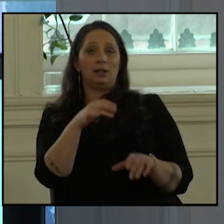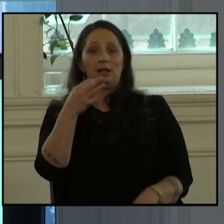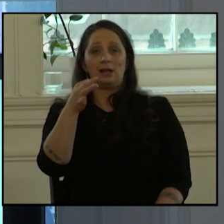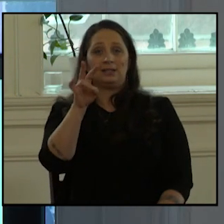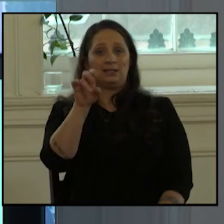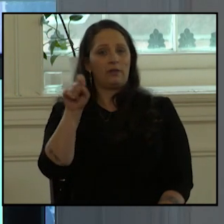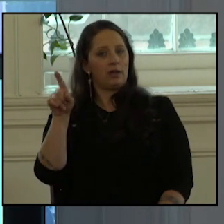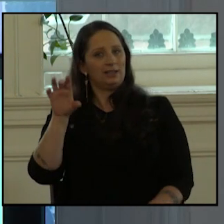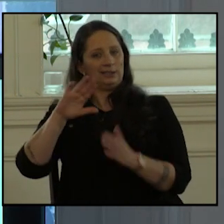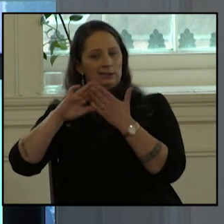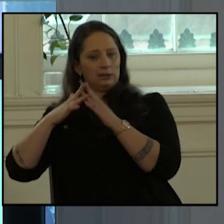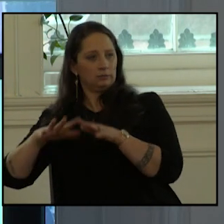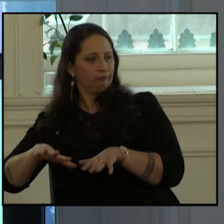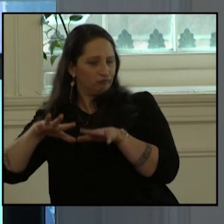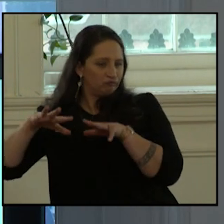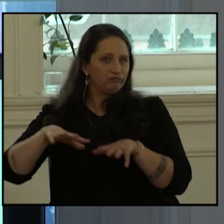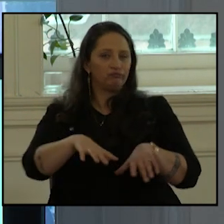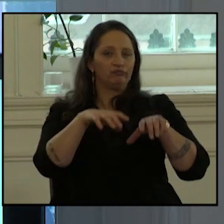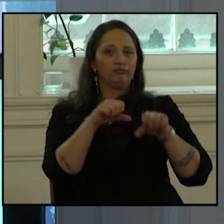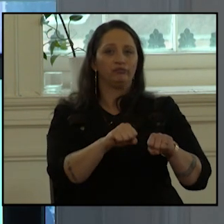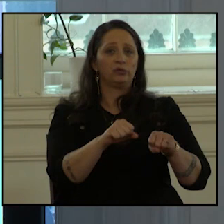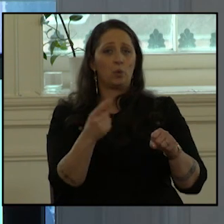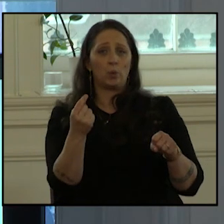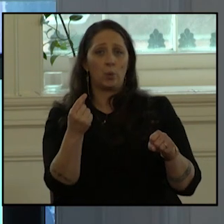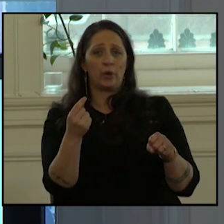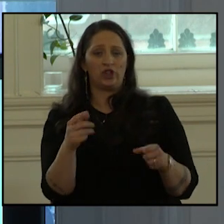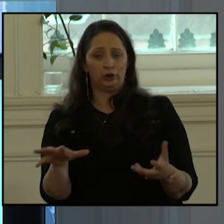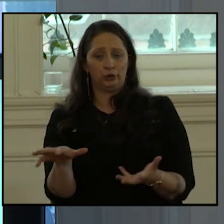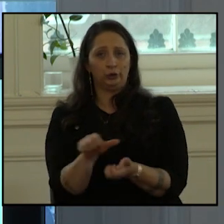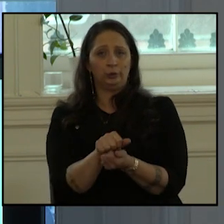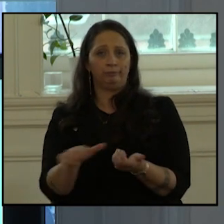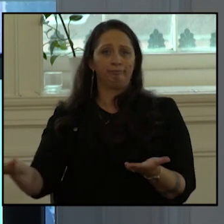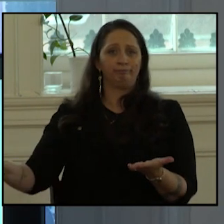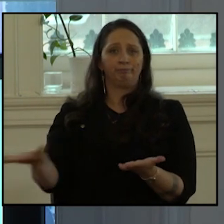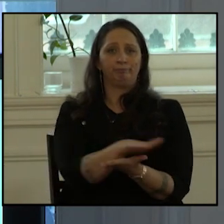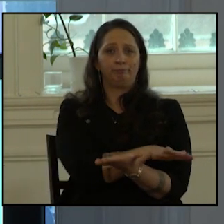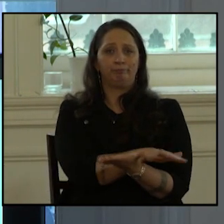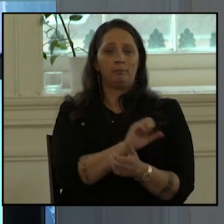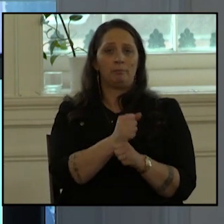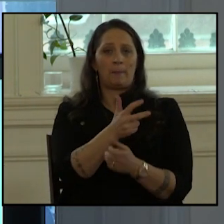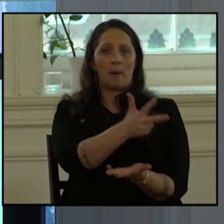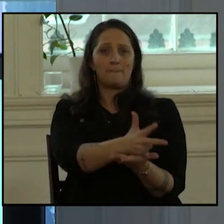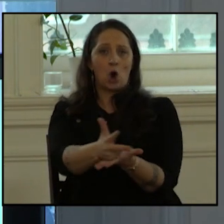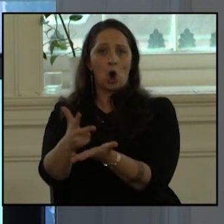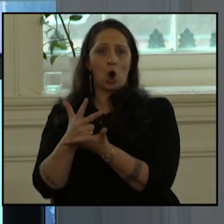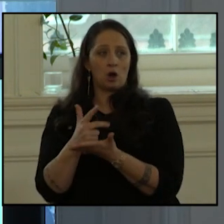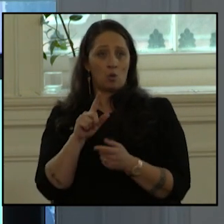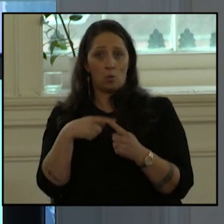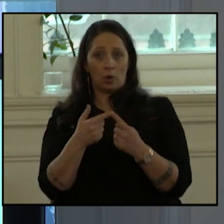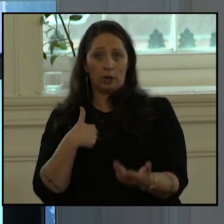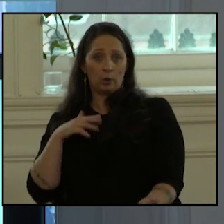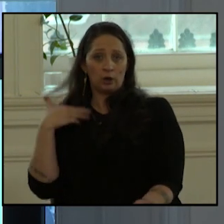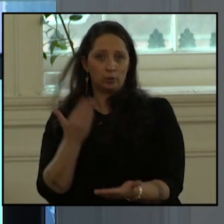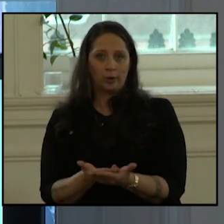they paved it over and put a parking lot. So when we got there, that's what we saw.